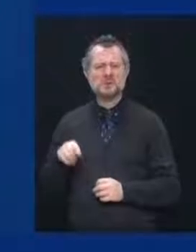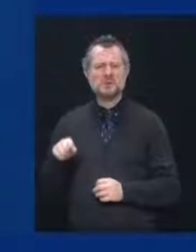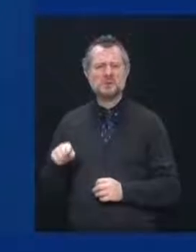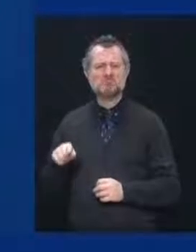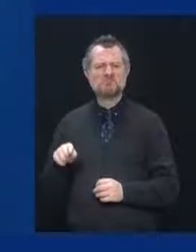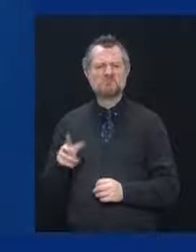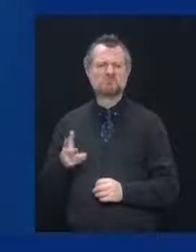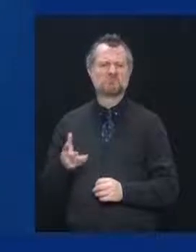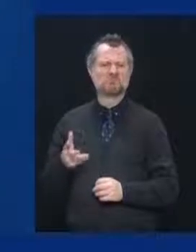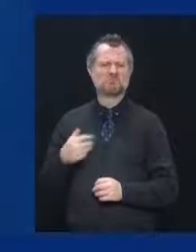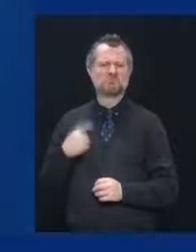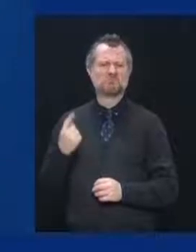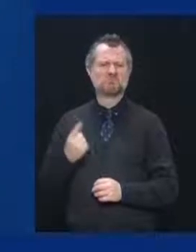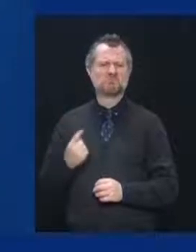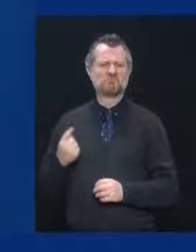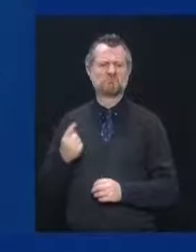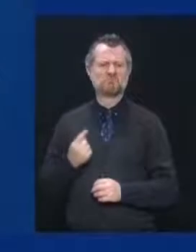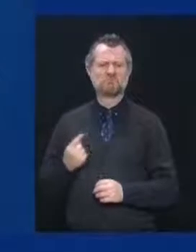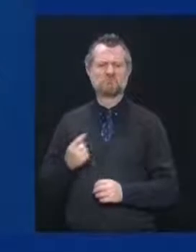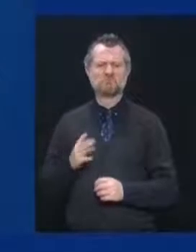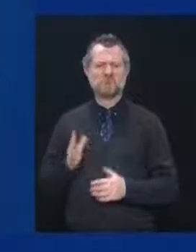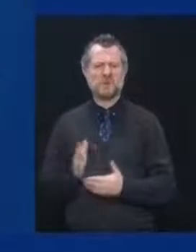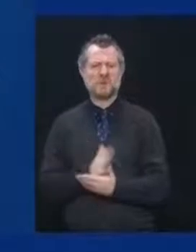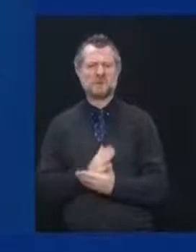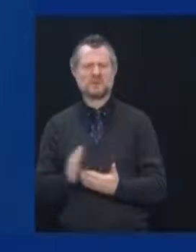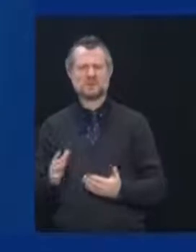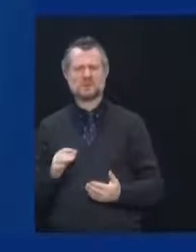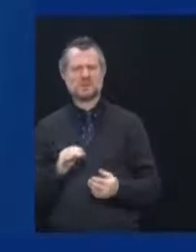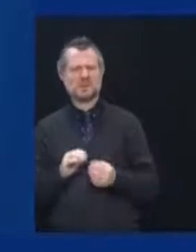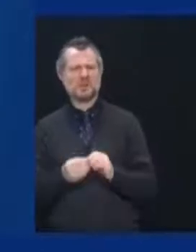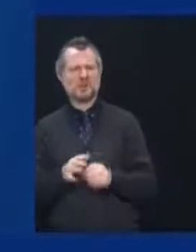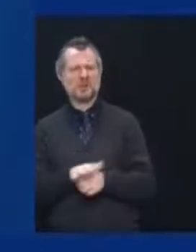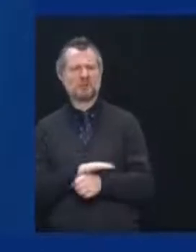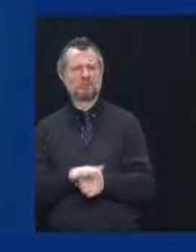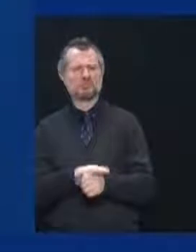But that's the range in that region. And you see the